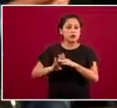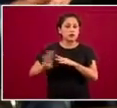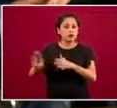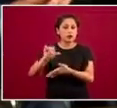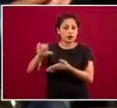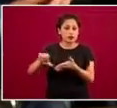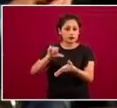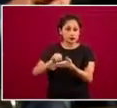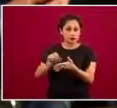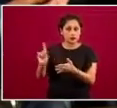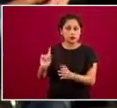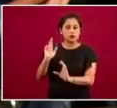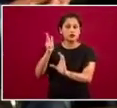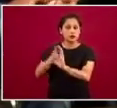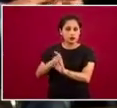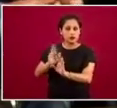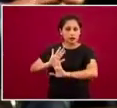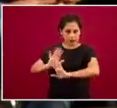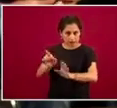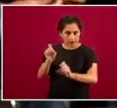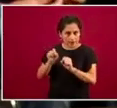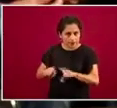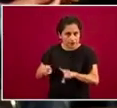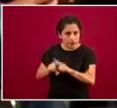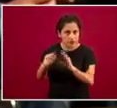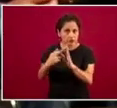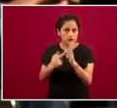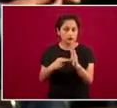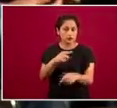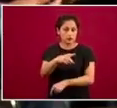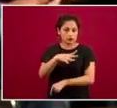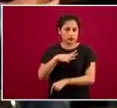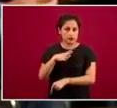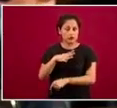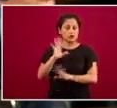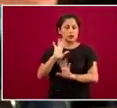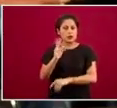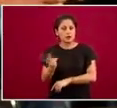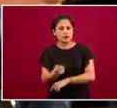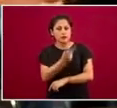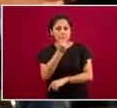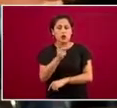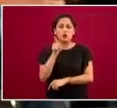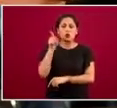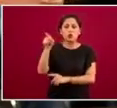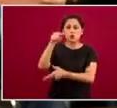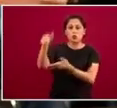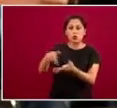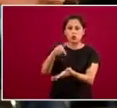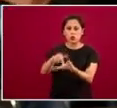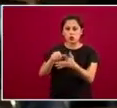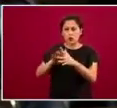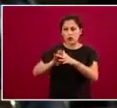protocols so far for places such as migrant stations, for example?